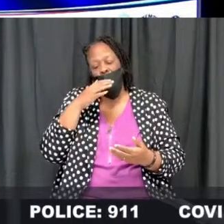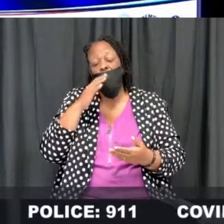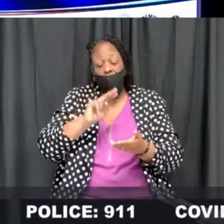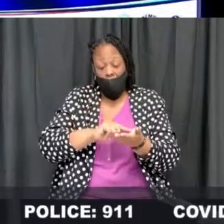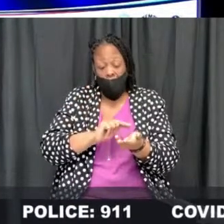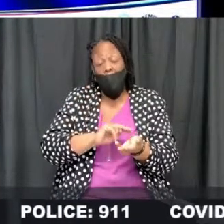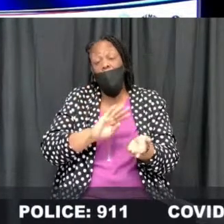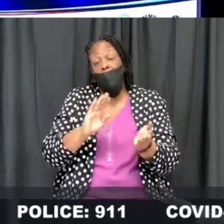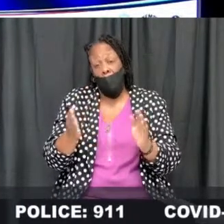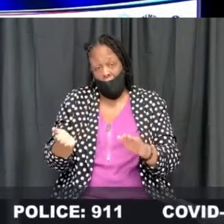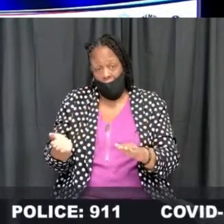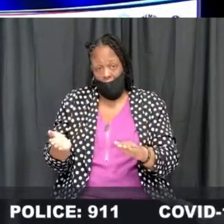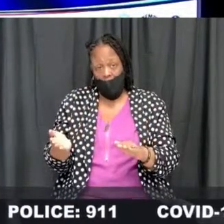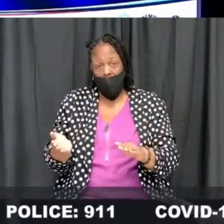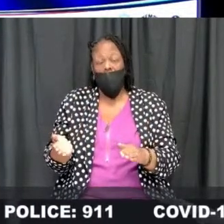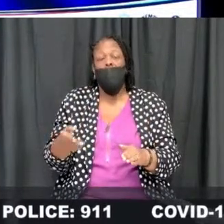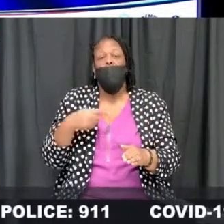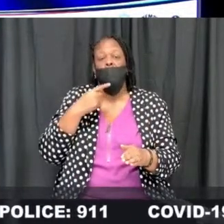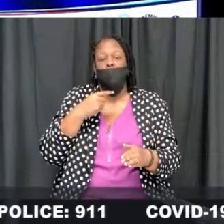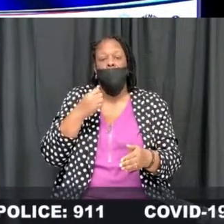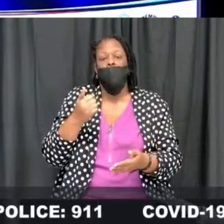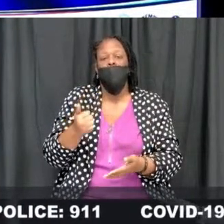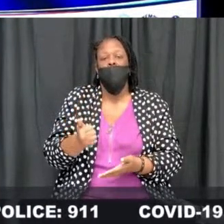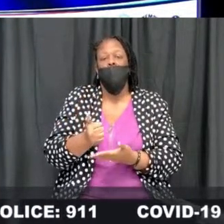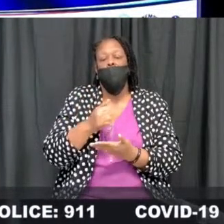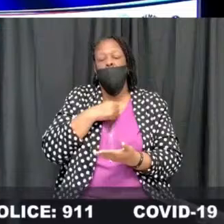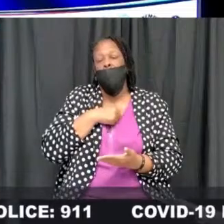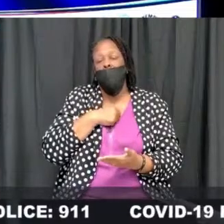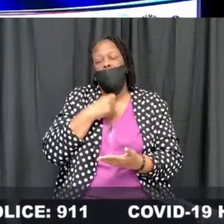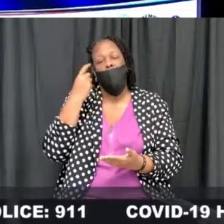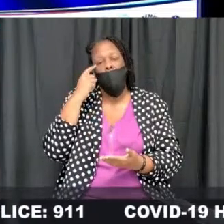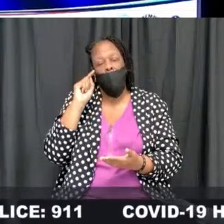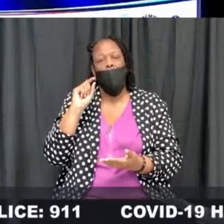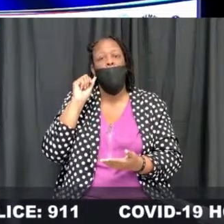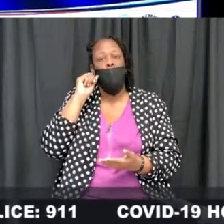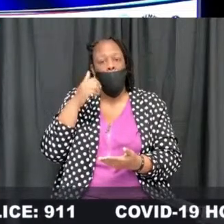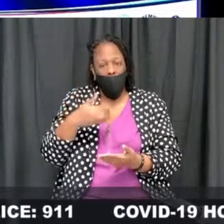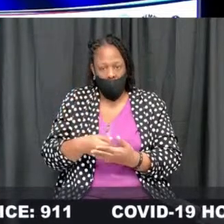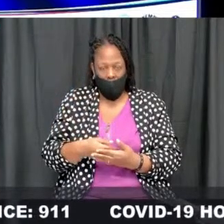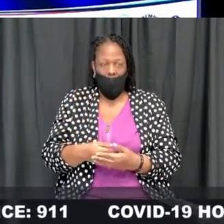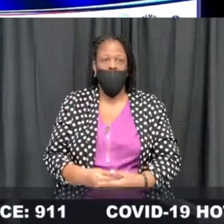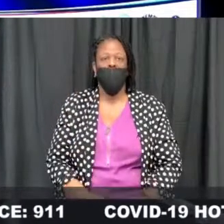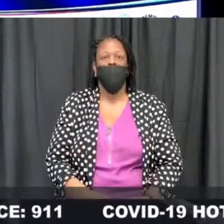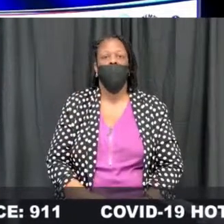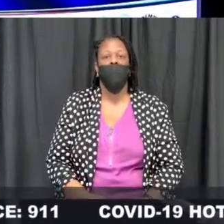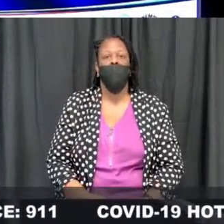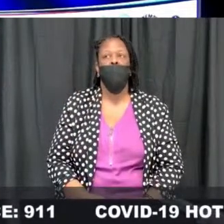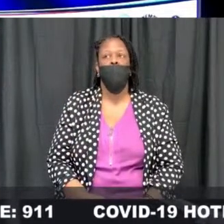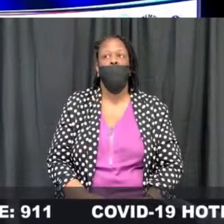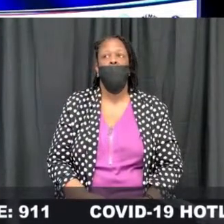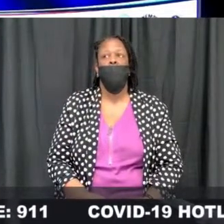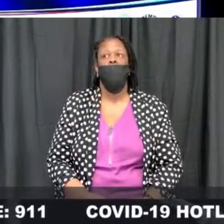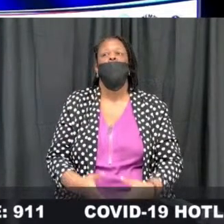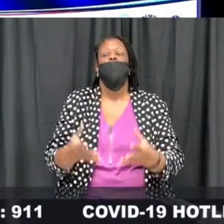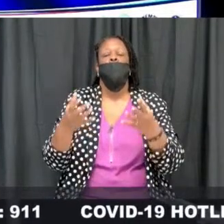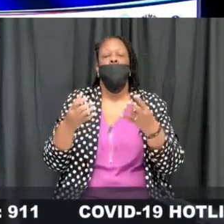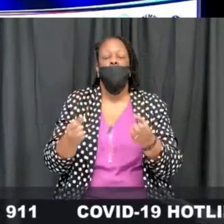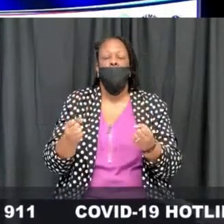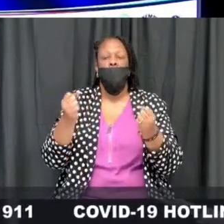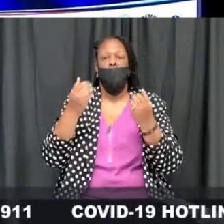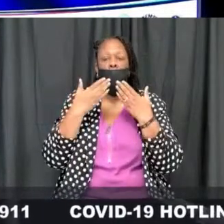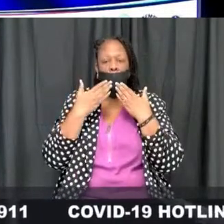remarkable. It was important. Dr. Laws, for your presentation on the situation